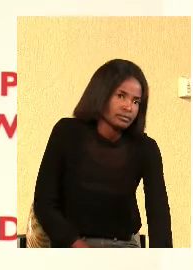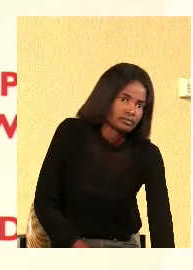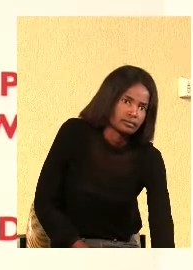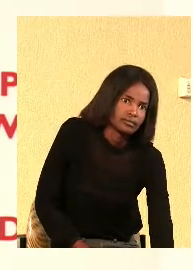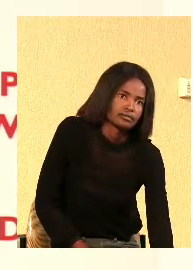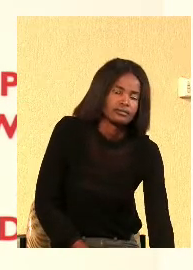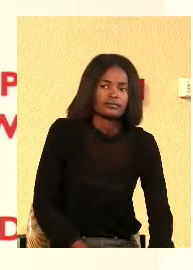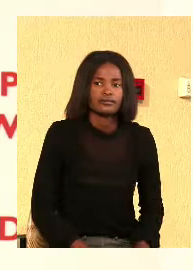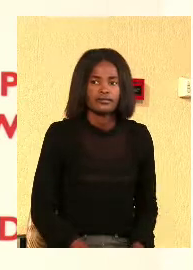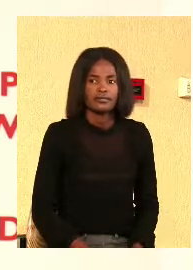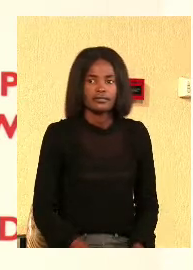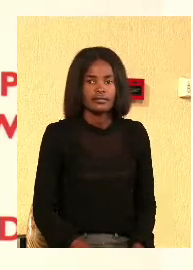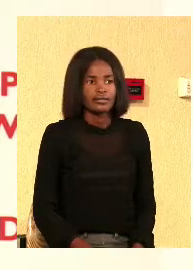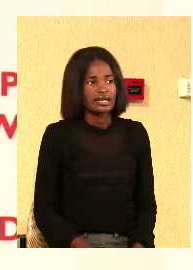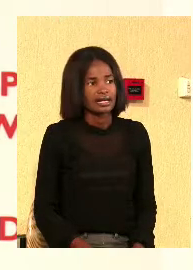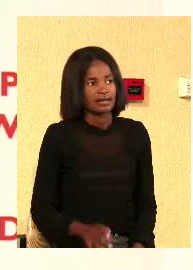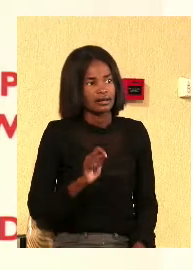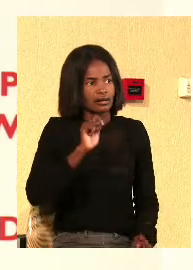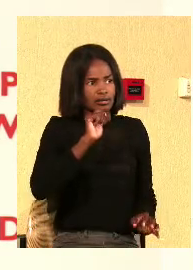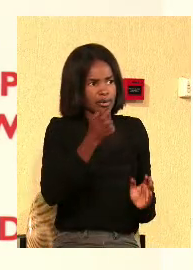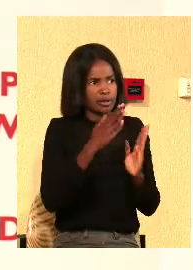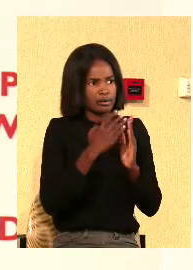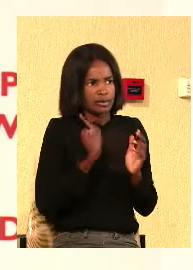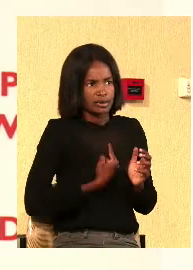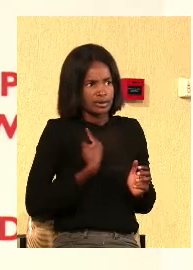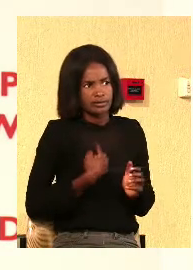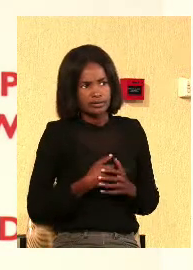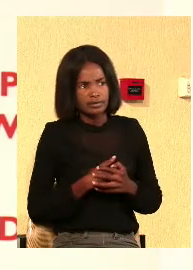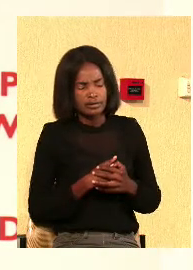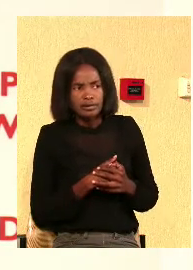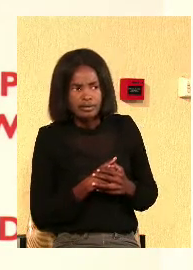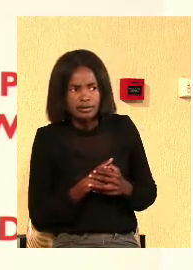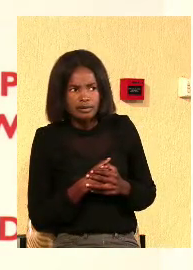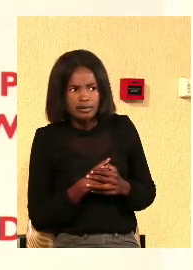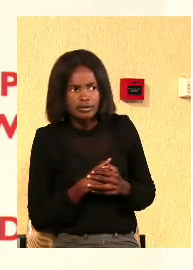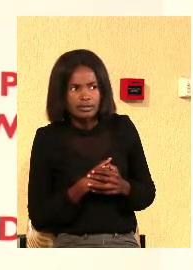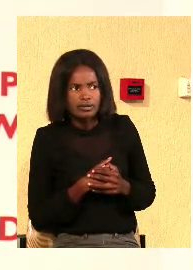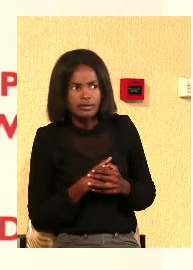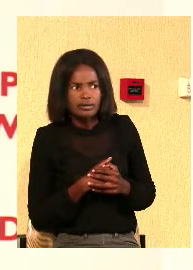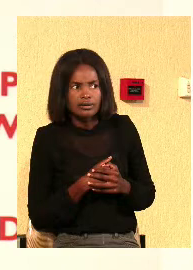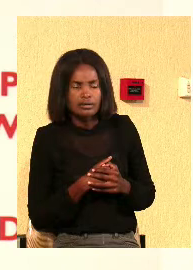I probably forgot that what you say. If there is enough. Second part of your question? If there is enough.